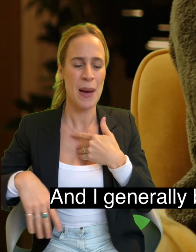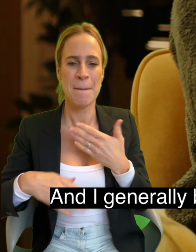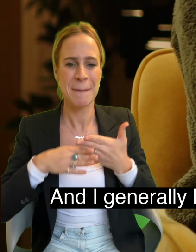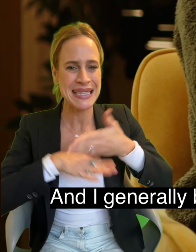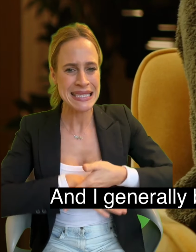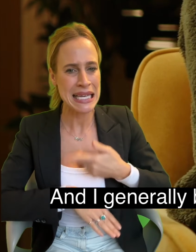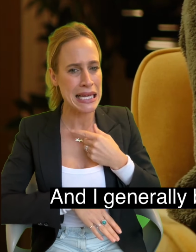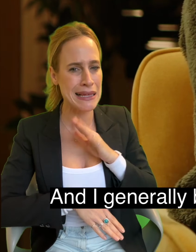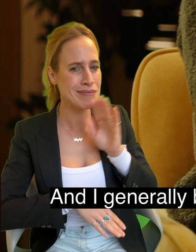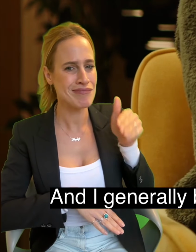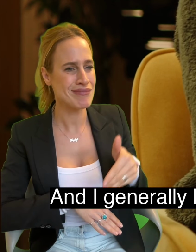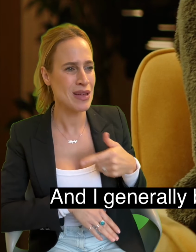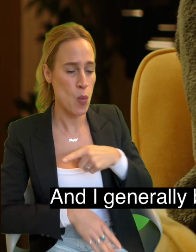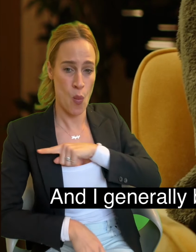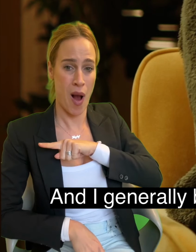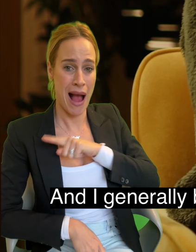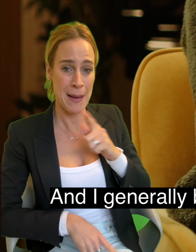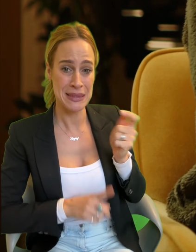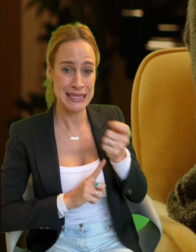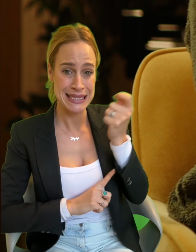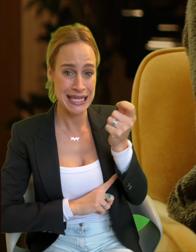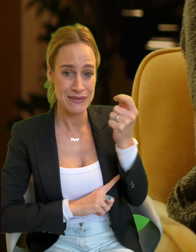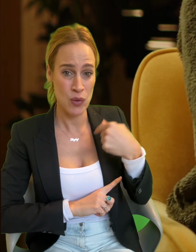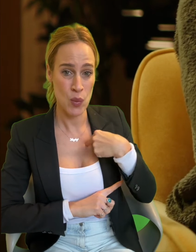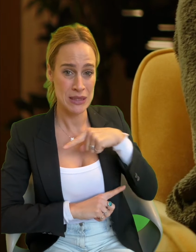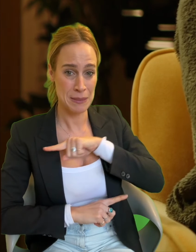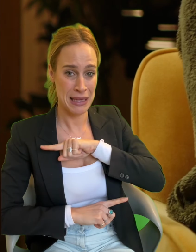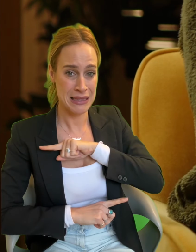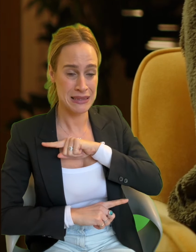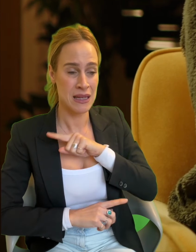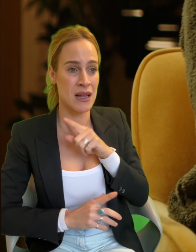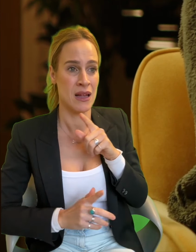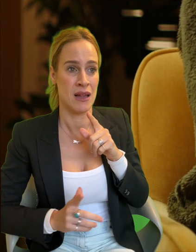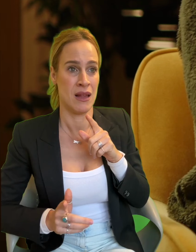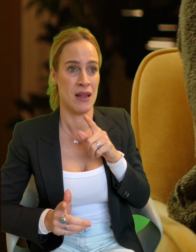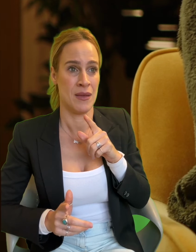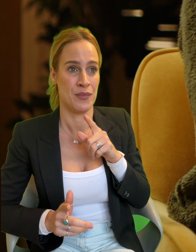the reason why I'm so successful at the moment, Hales, is because